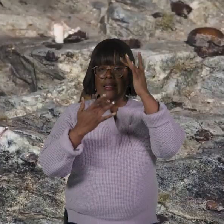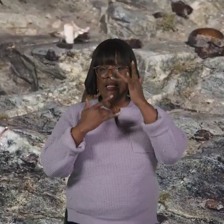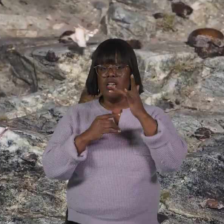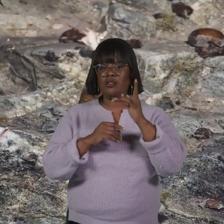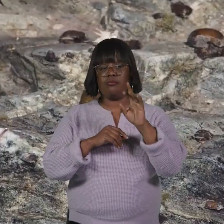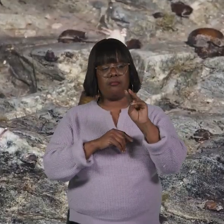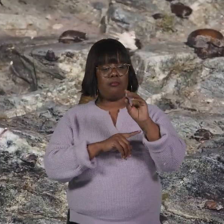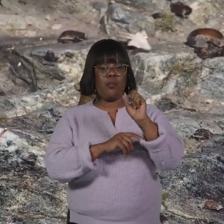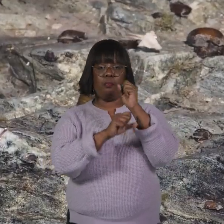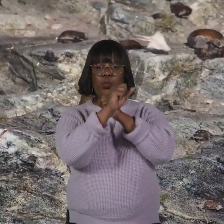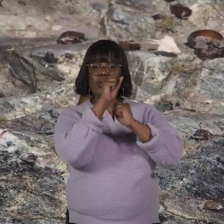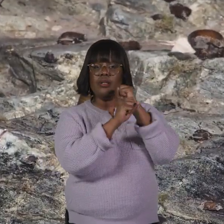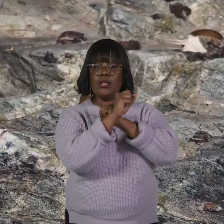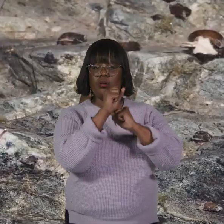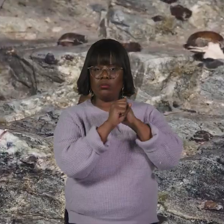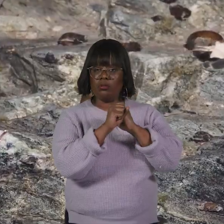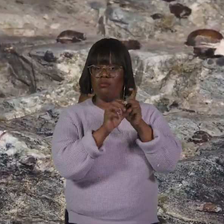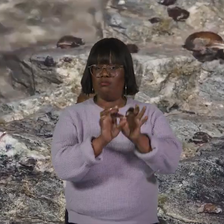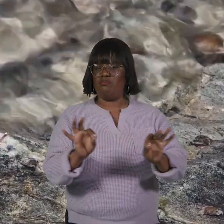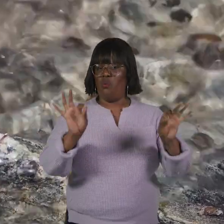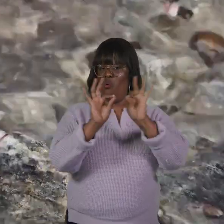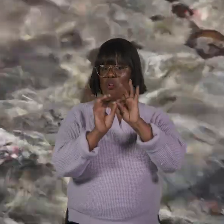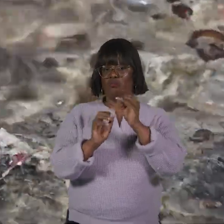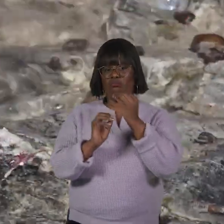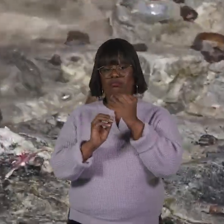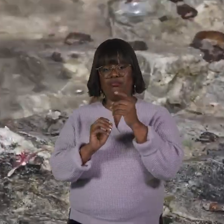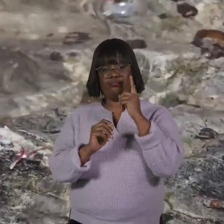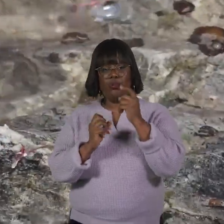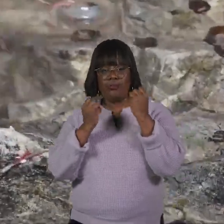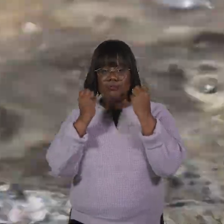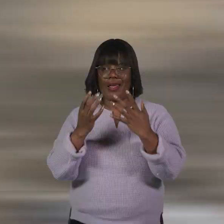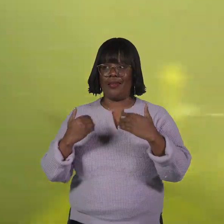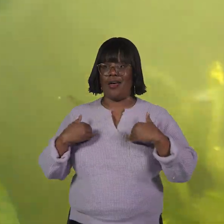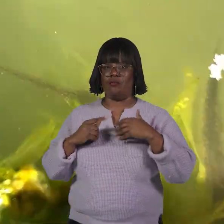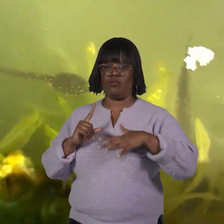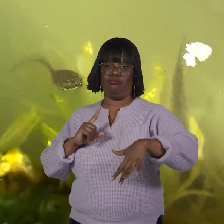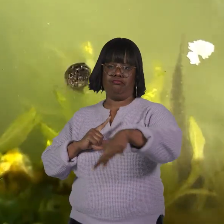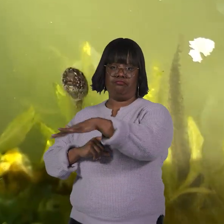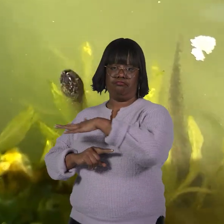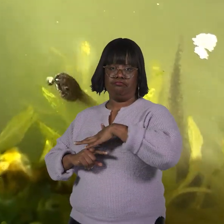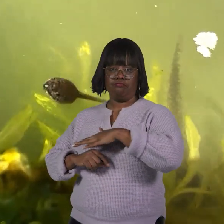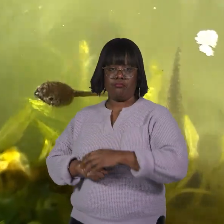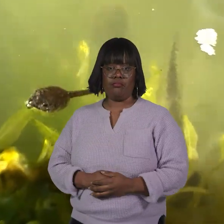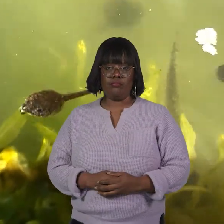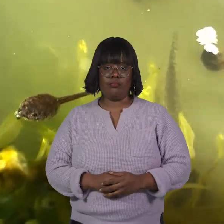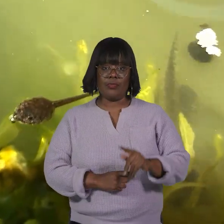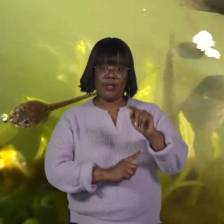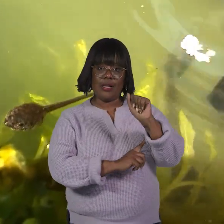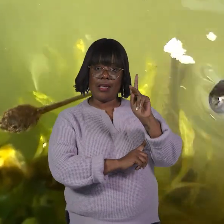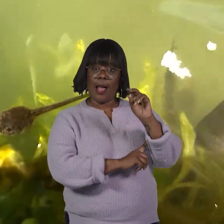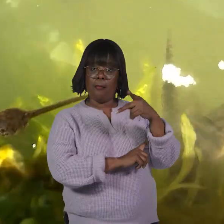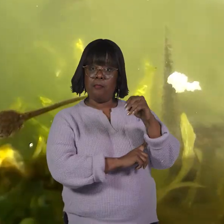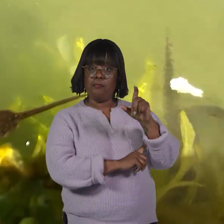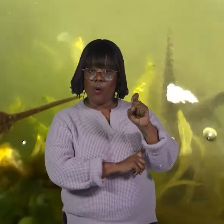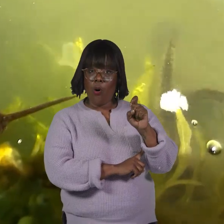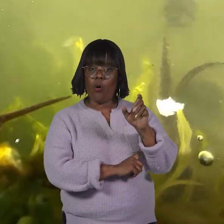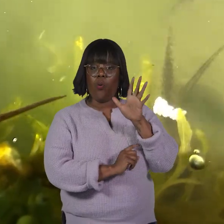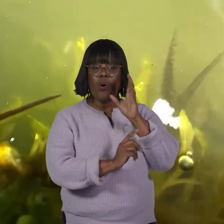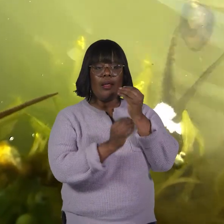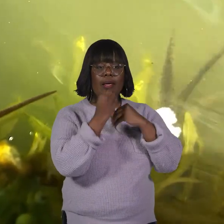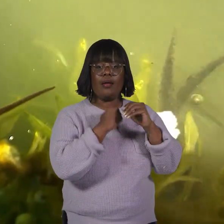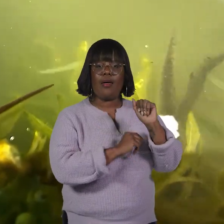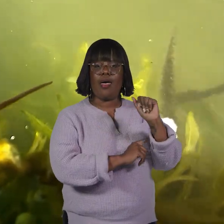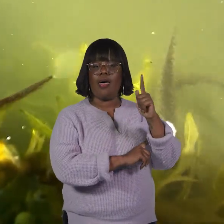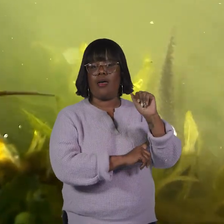and are a vital food source for hundreds of animal species. Tadpoles feed on algae, which keeps